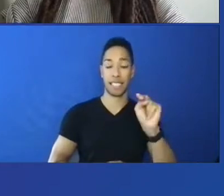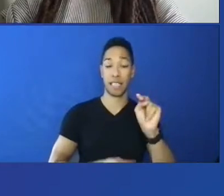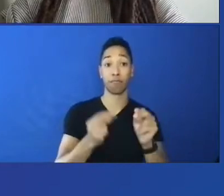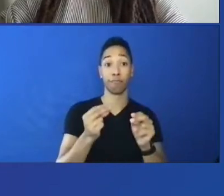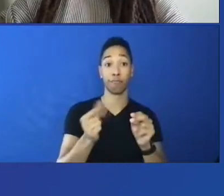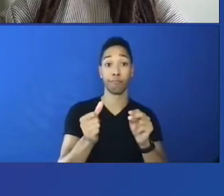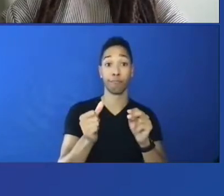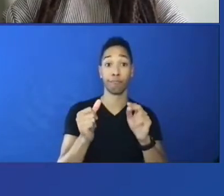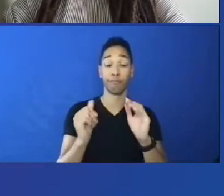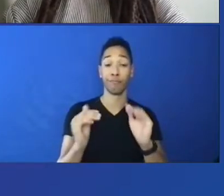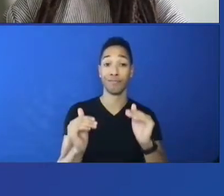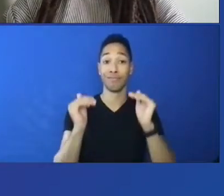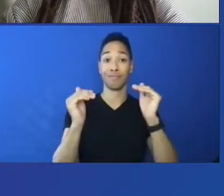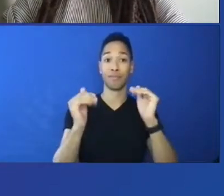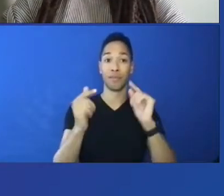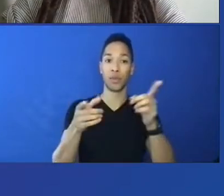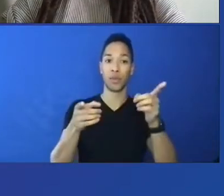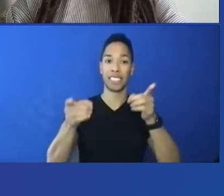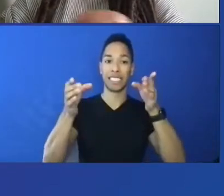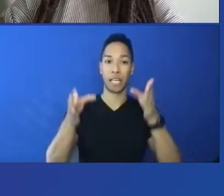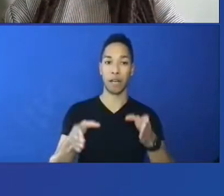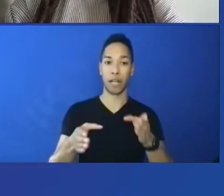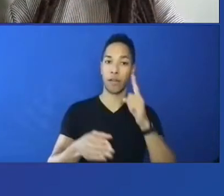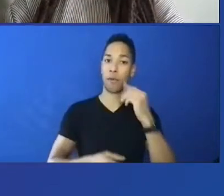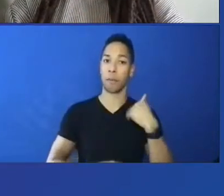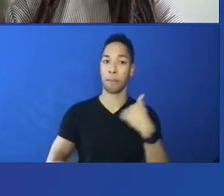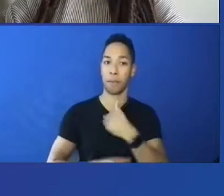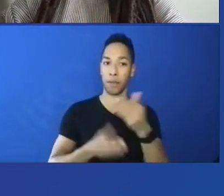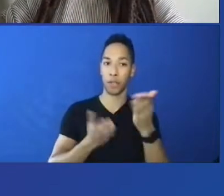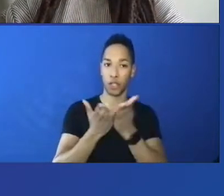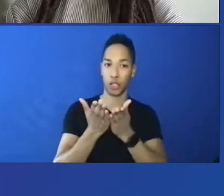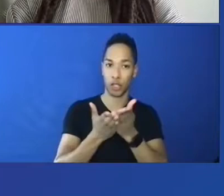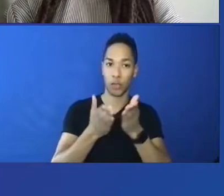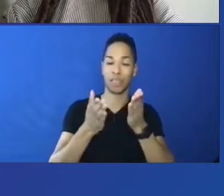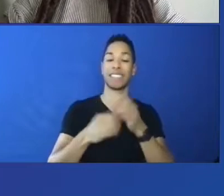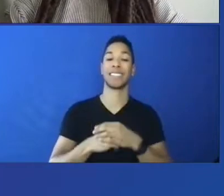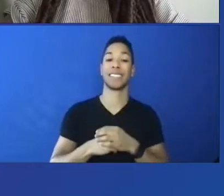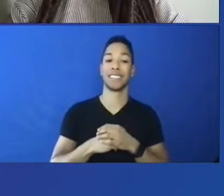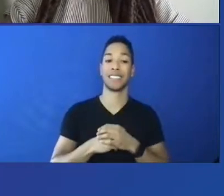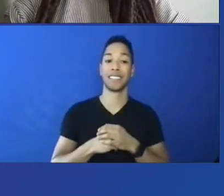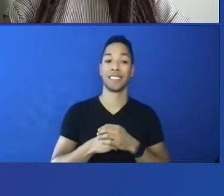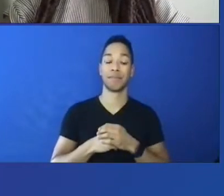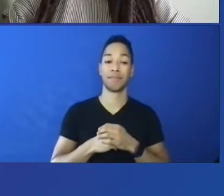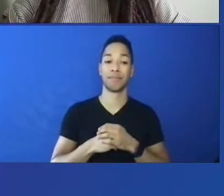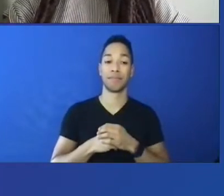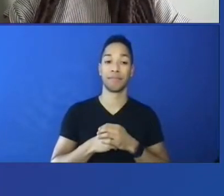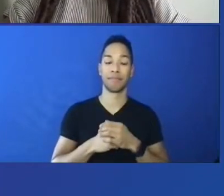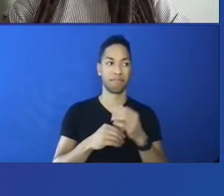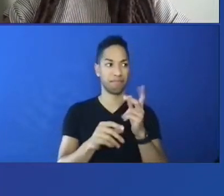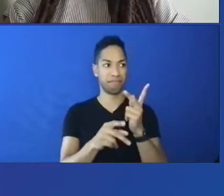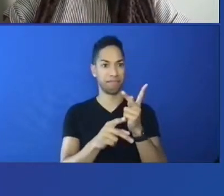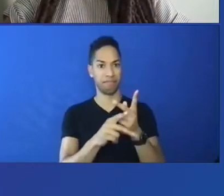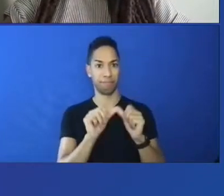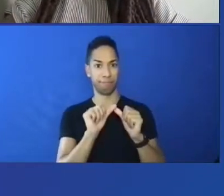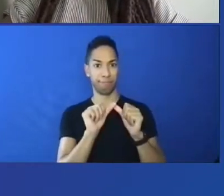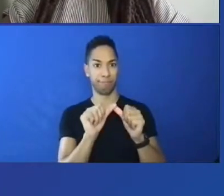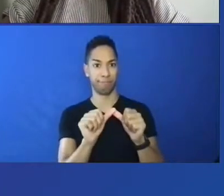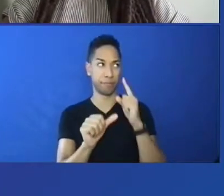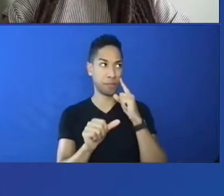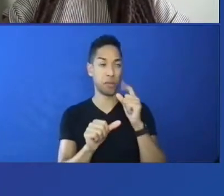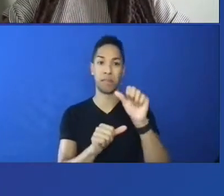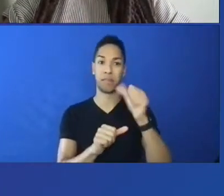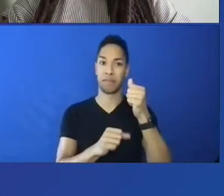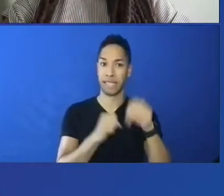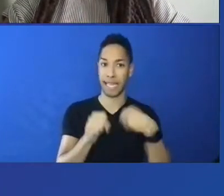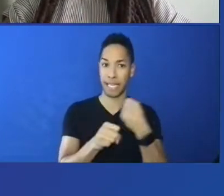promoted to our director of member services and holding the board work for about 10 additional years,